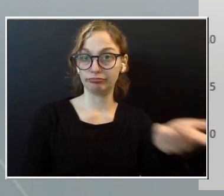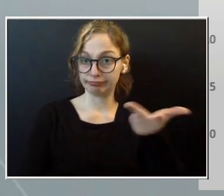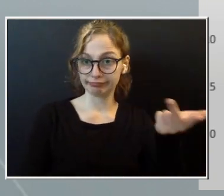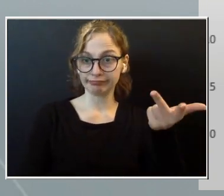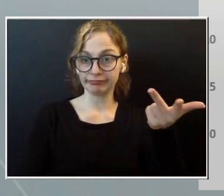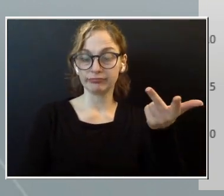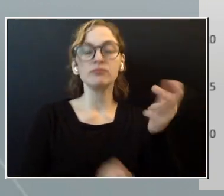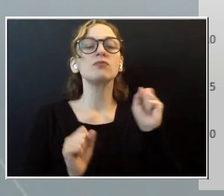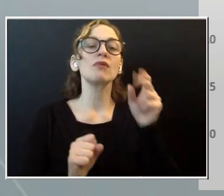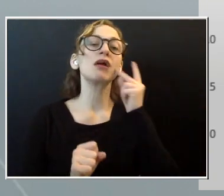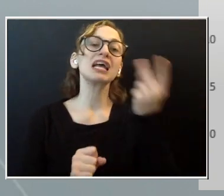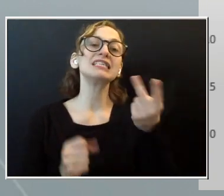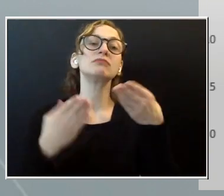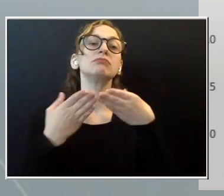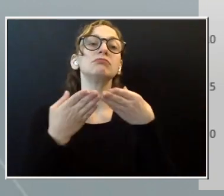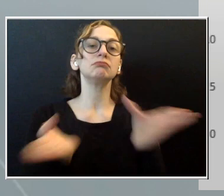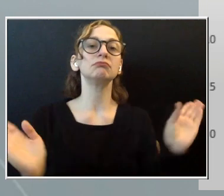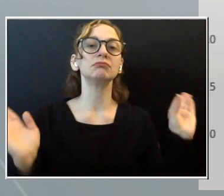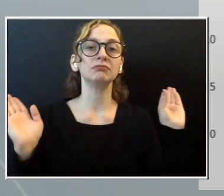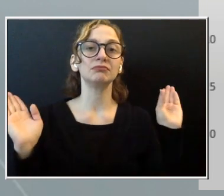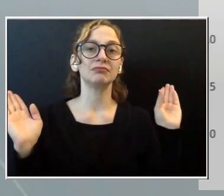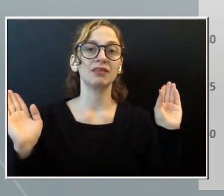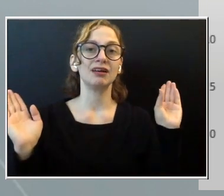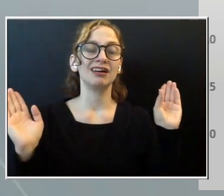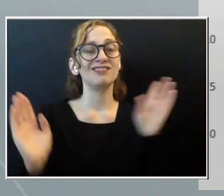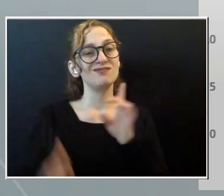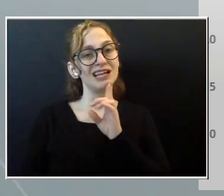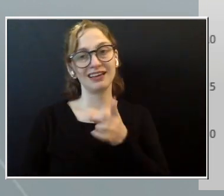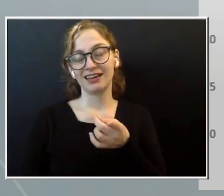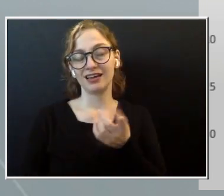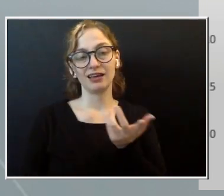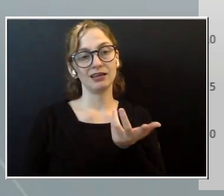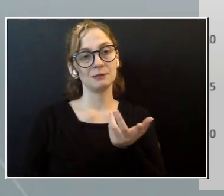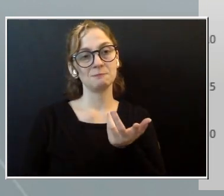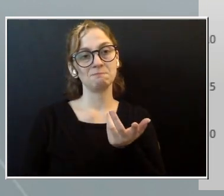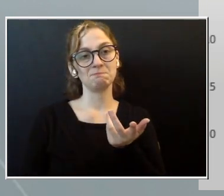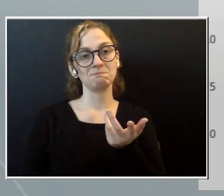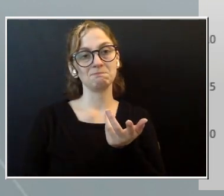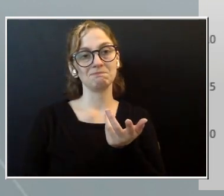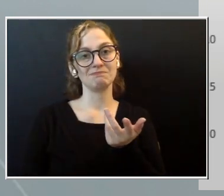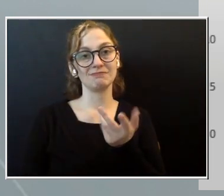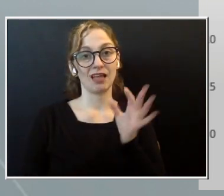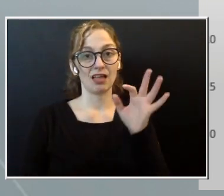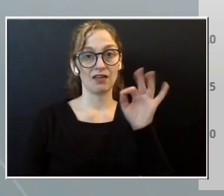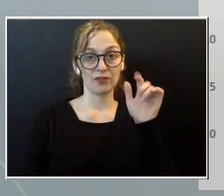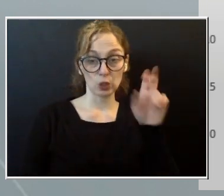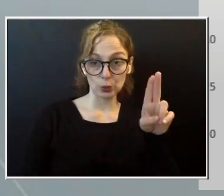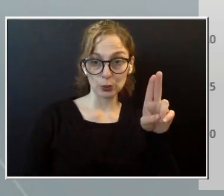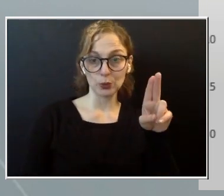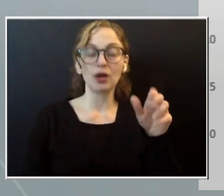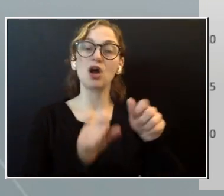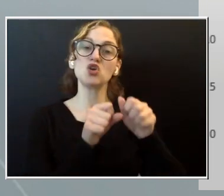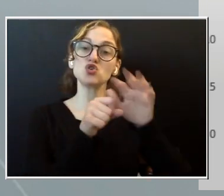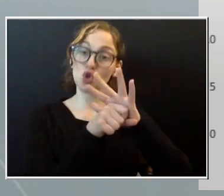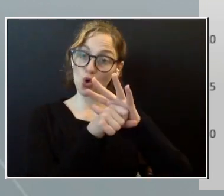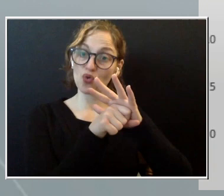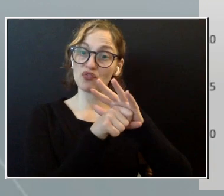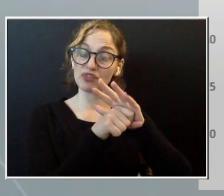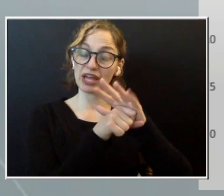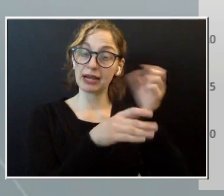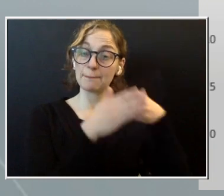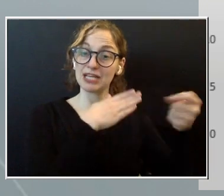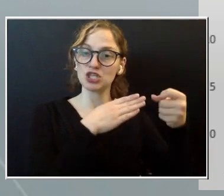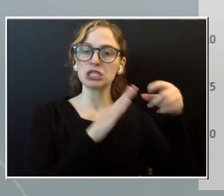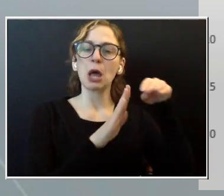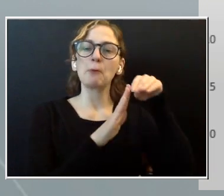overall, really the influenza and the COVID admissions are slightly down from last week,